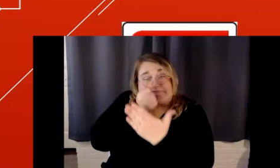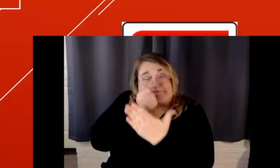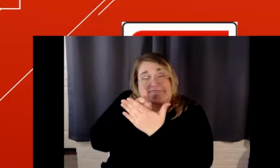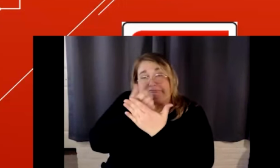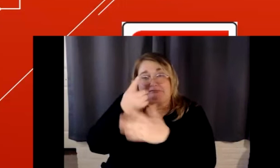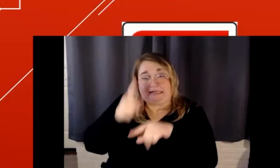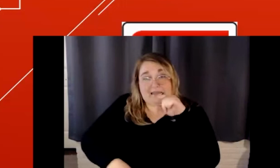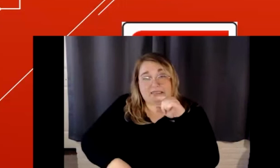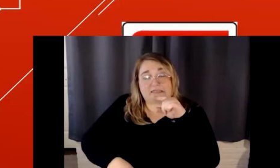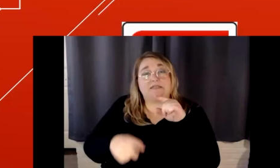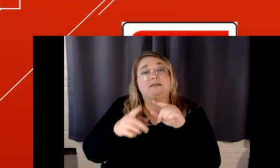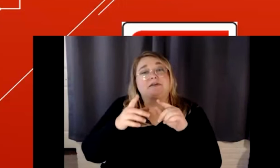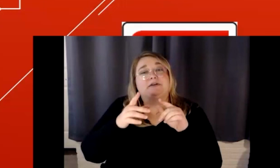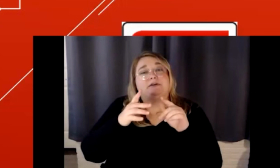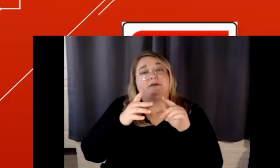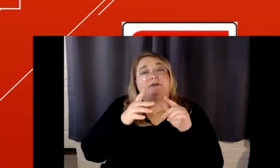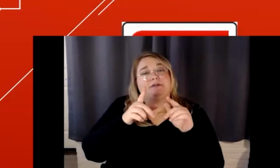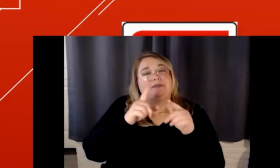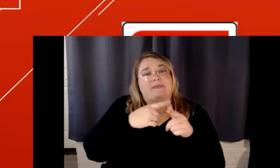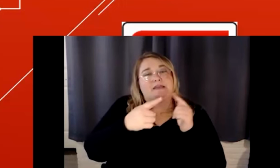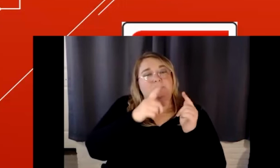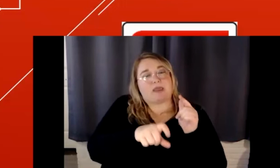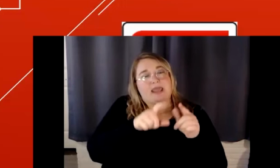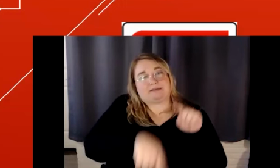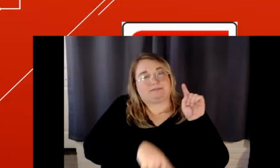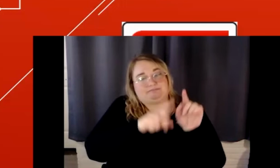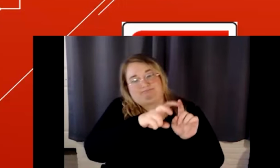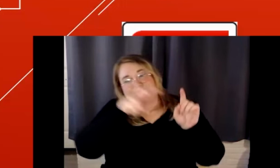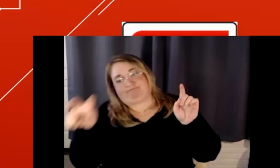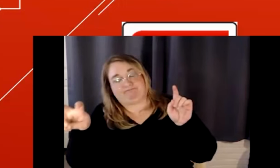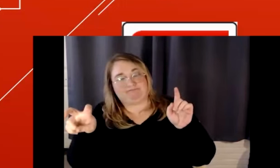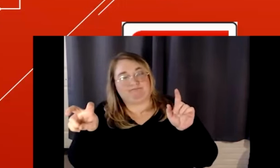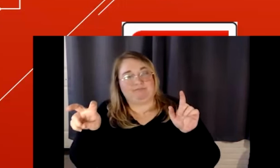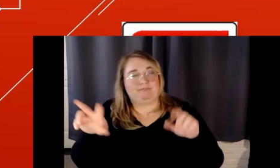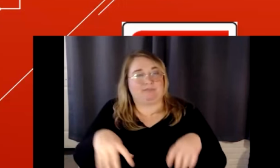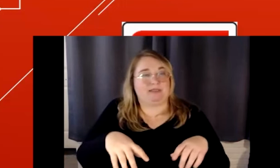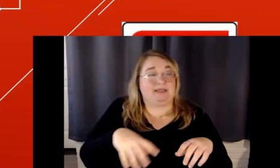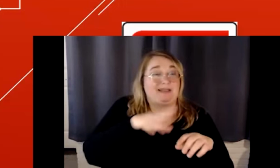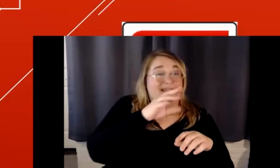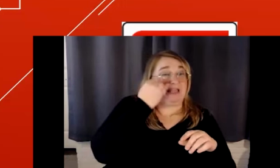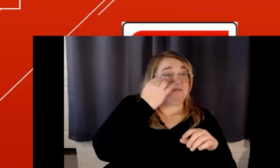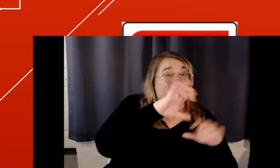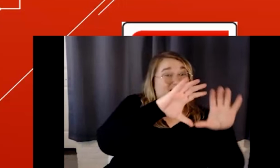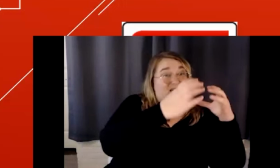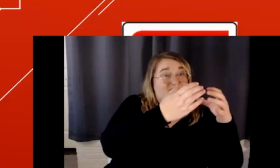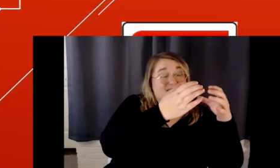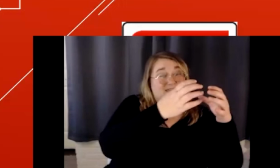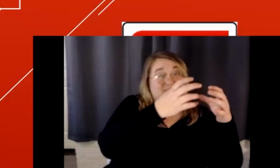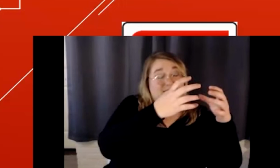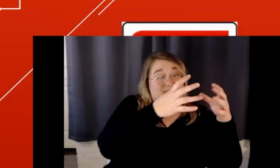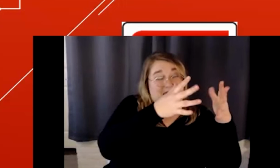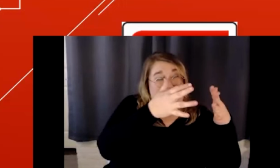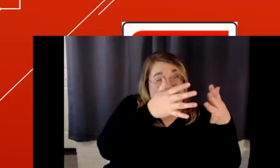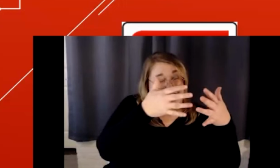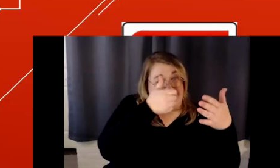get here. If you're able to get through this one, but you can't get through this class, you're stuck until